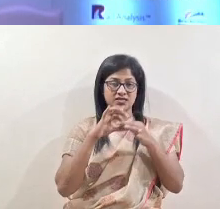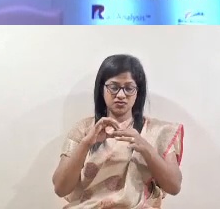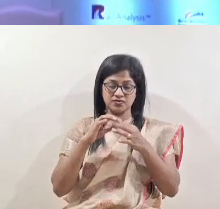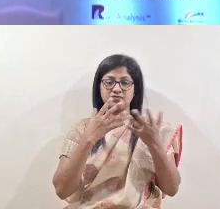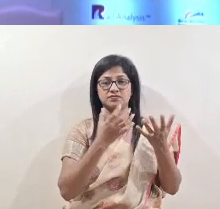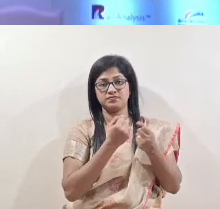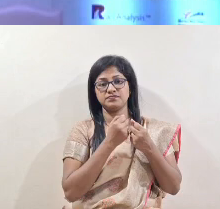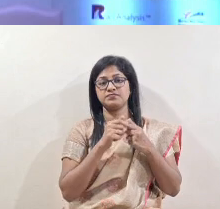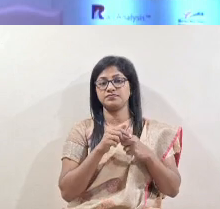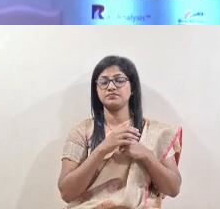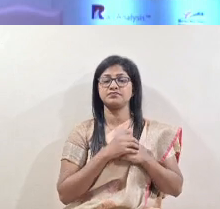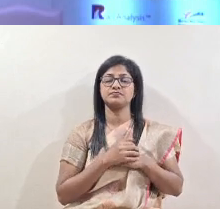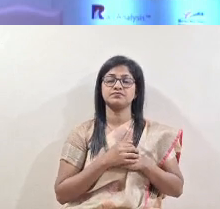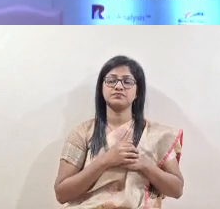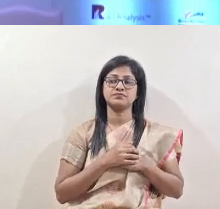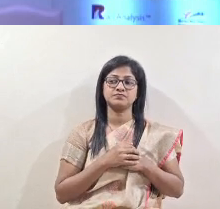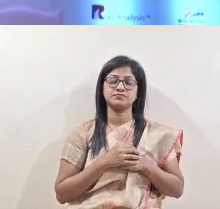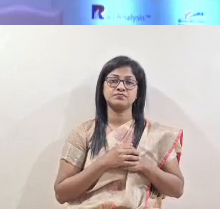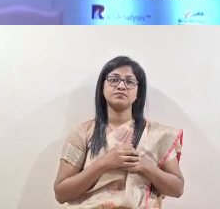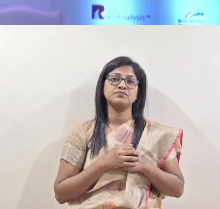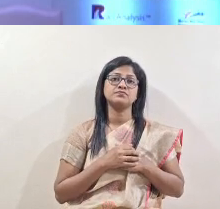and